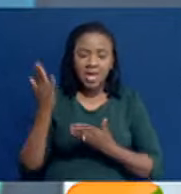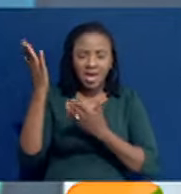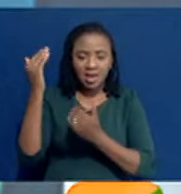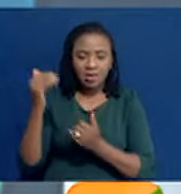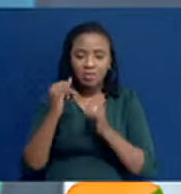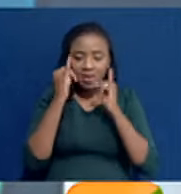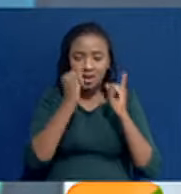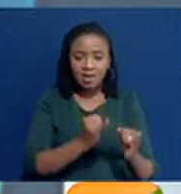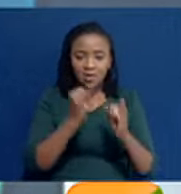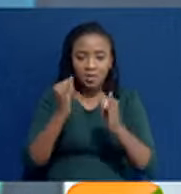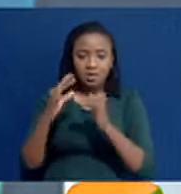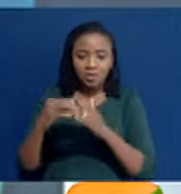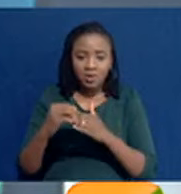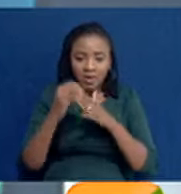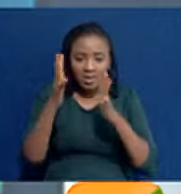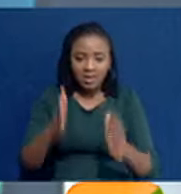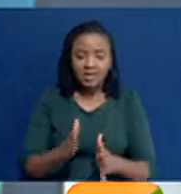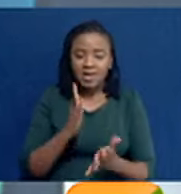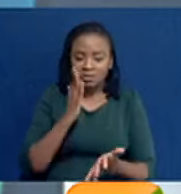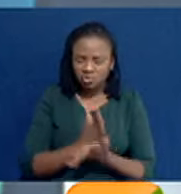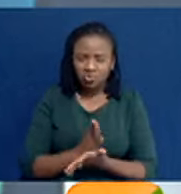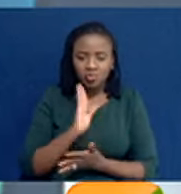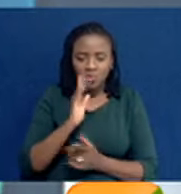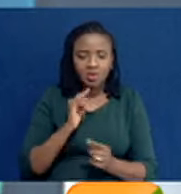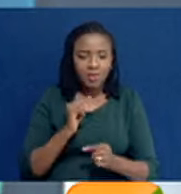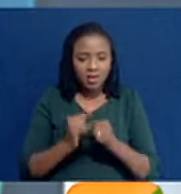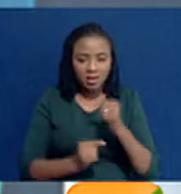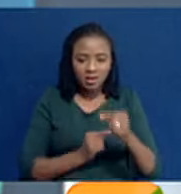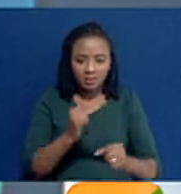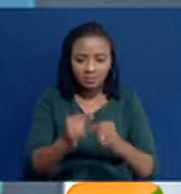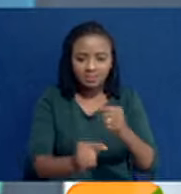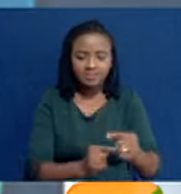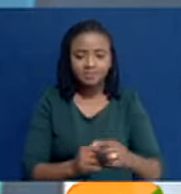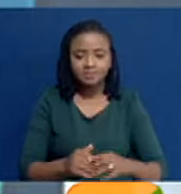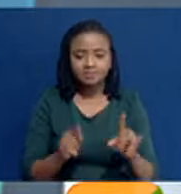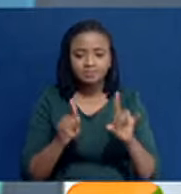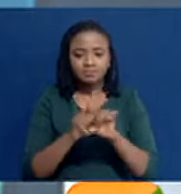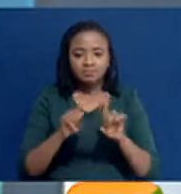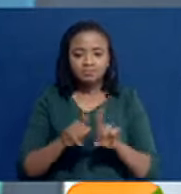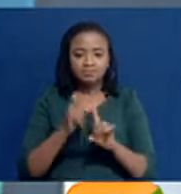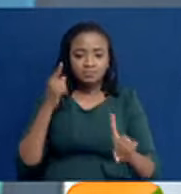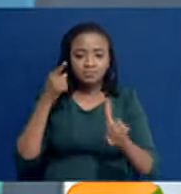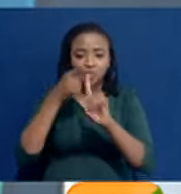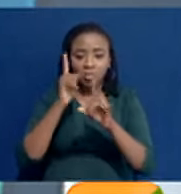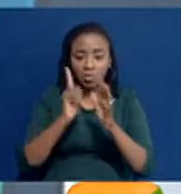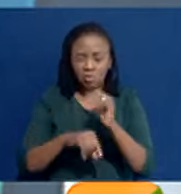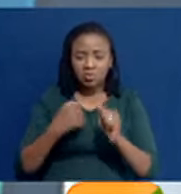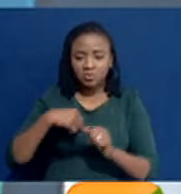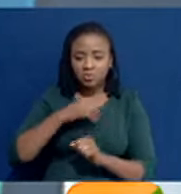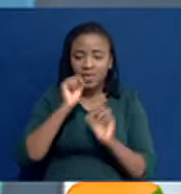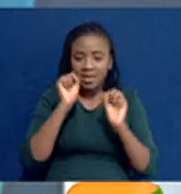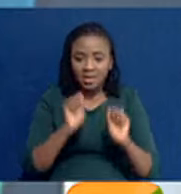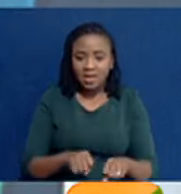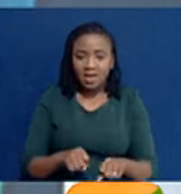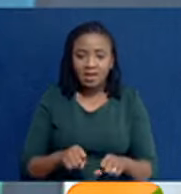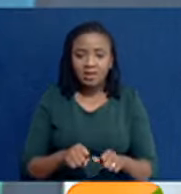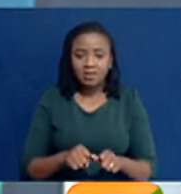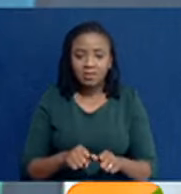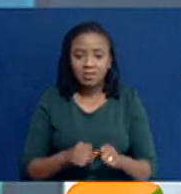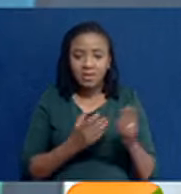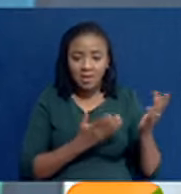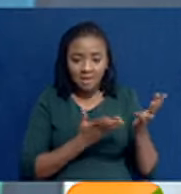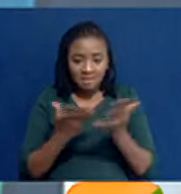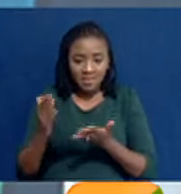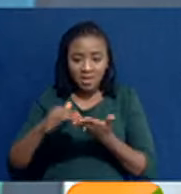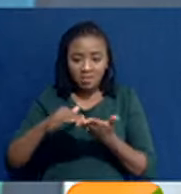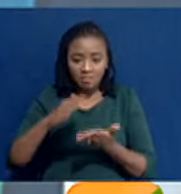leadership will really continue that so that we can bring more